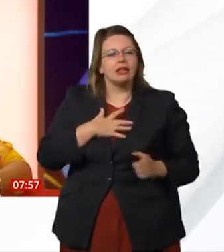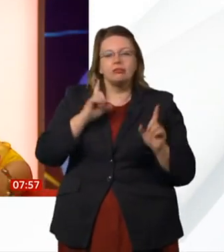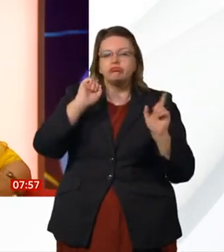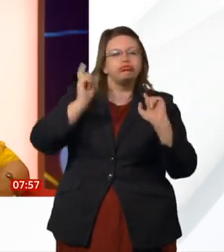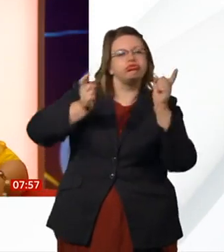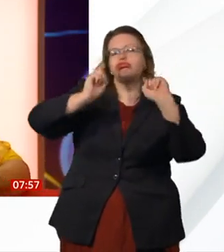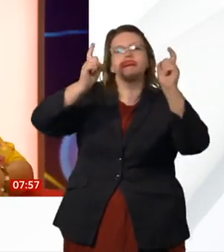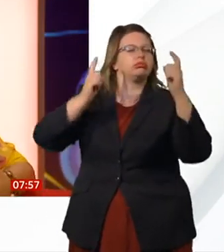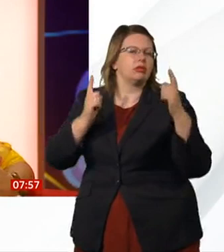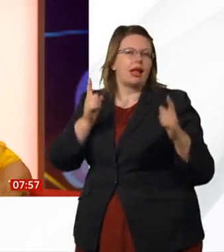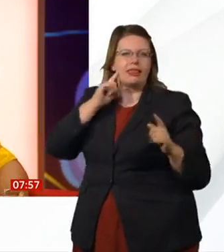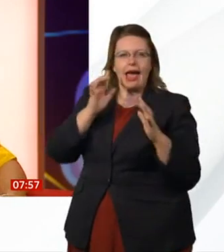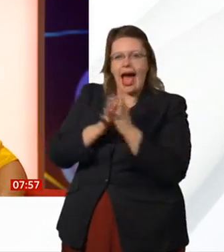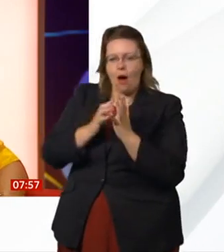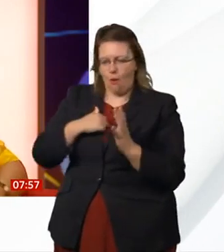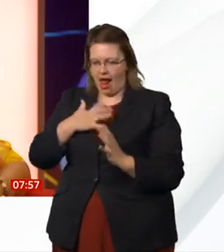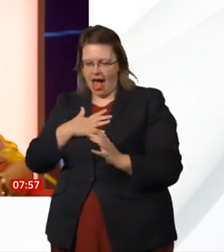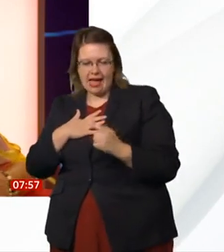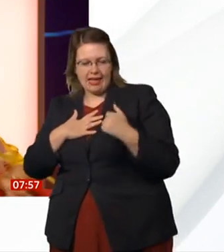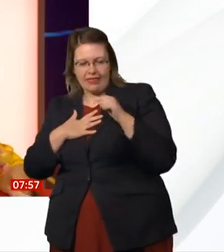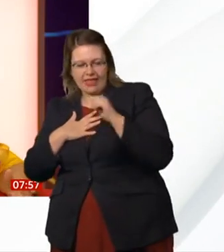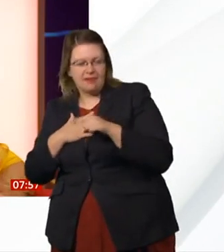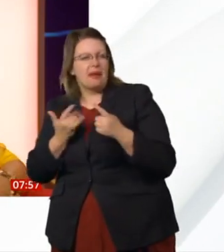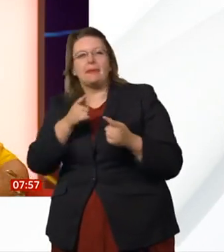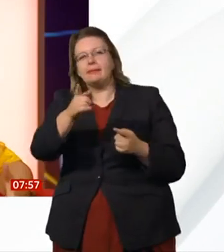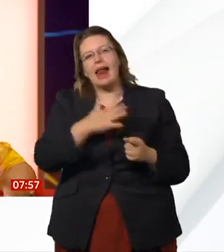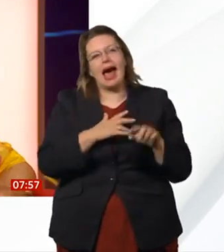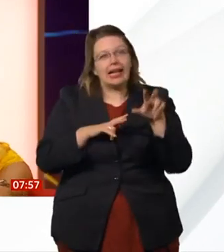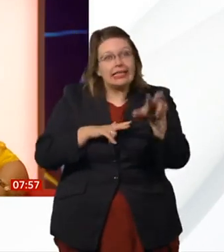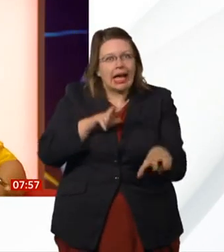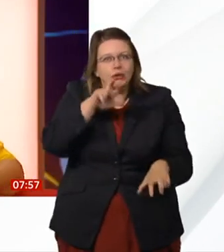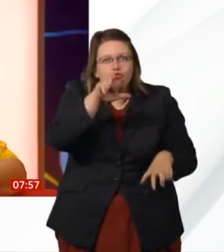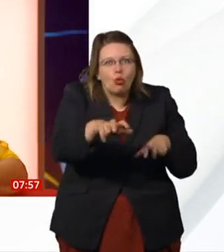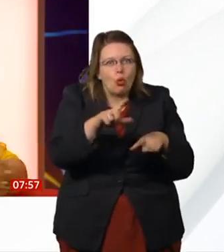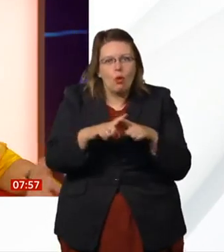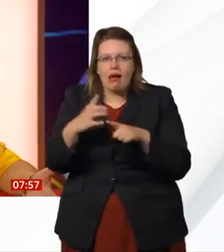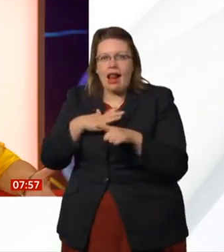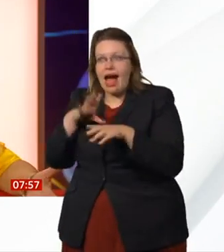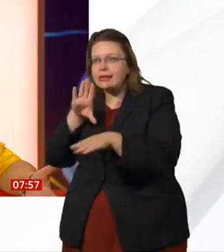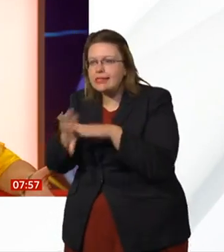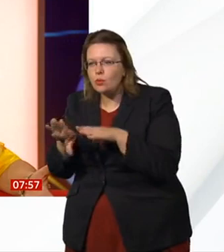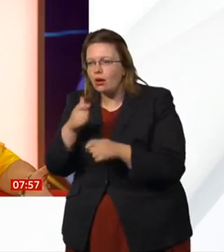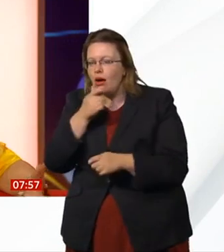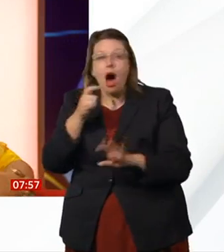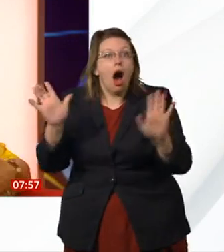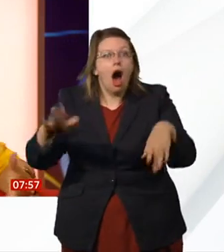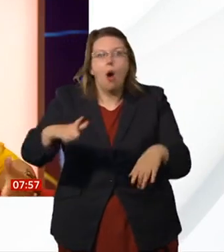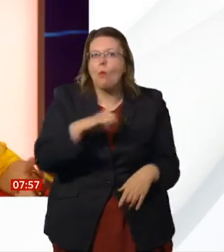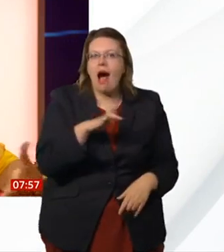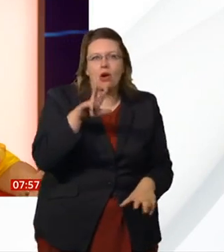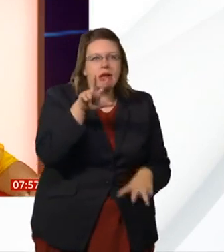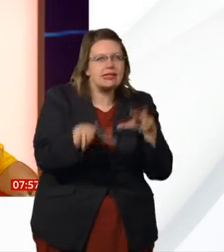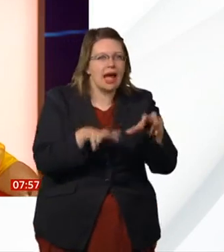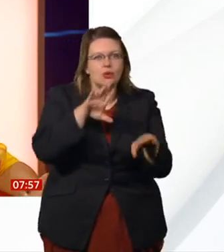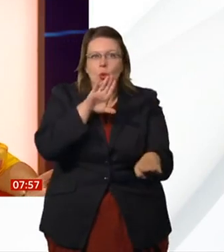can combine them in a weird or different way. Like if you like dinosaurs and sports, well, what about a dinosaur sports day? That's already a